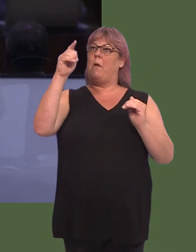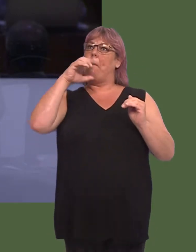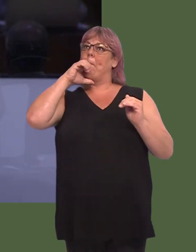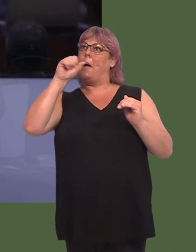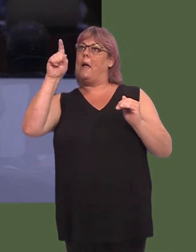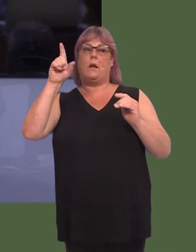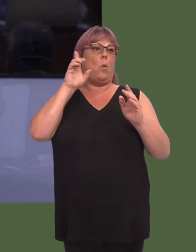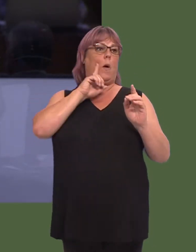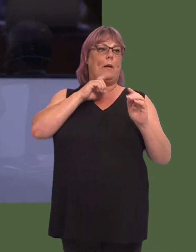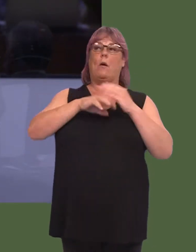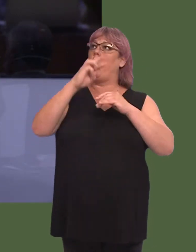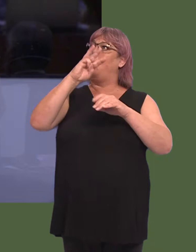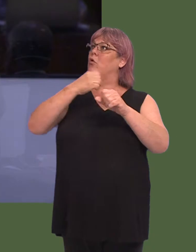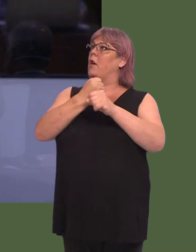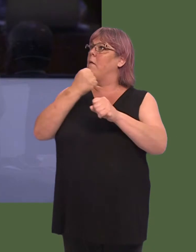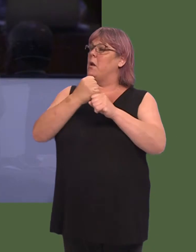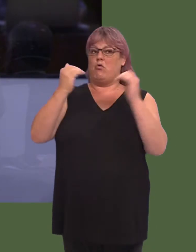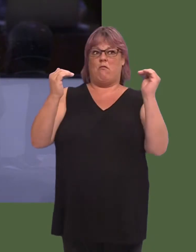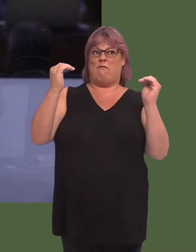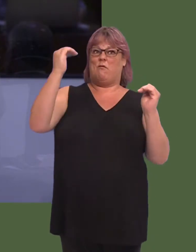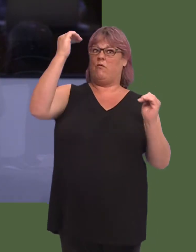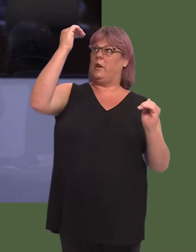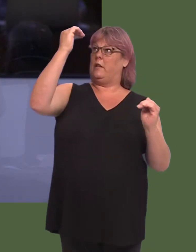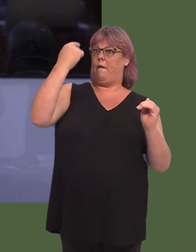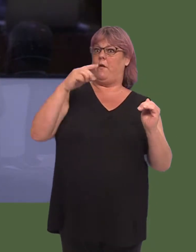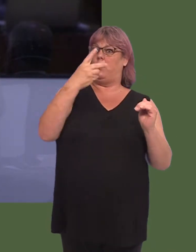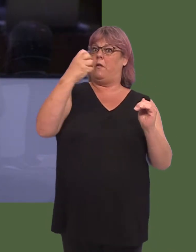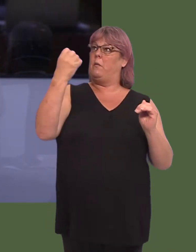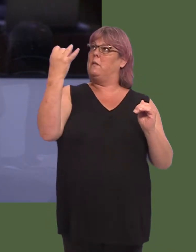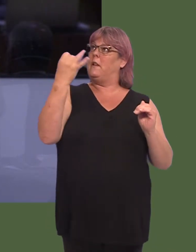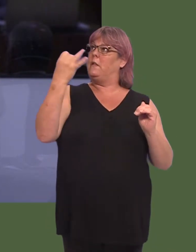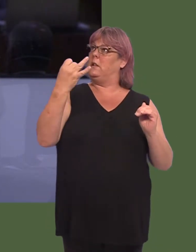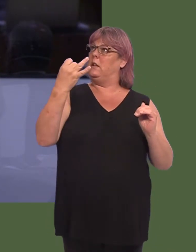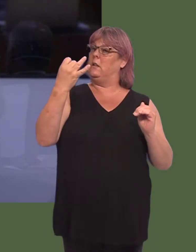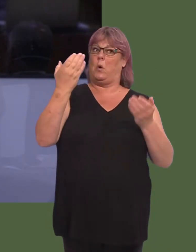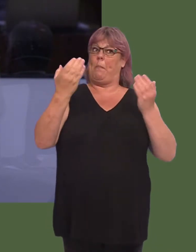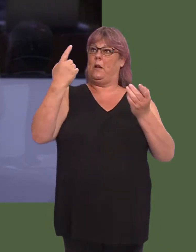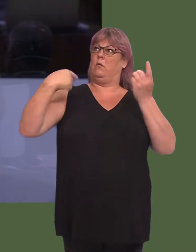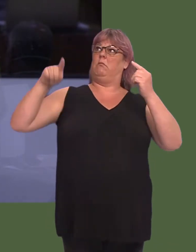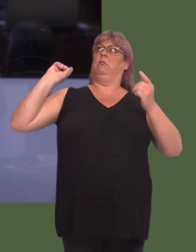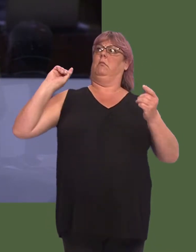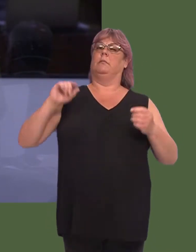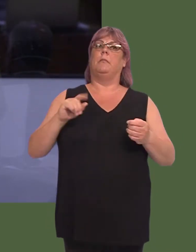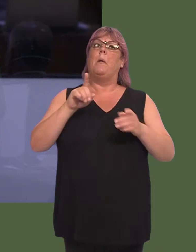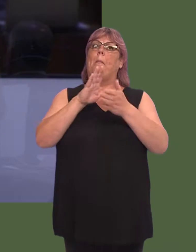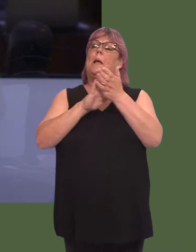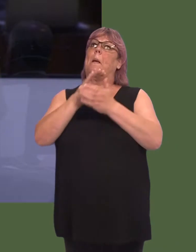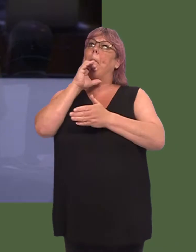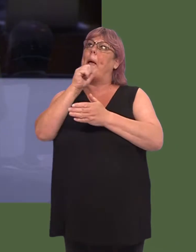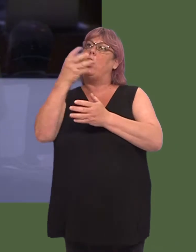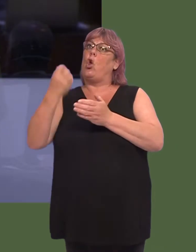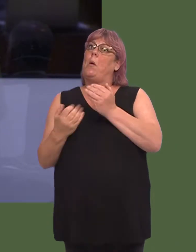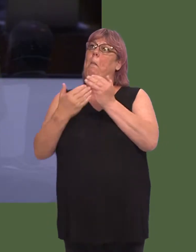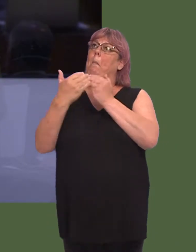gap between men and women working in the Welsh Government had actually increased in 2017 from the previous year. On